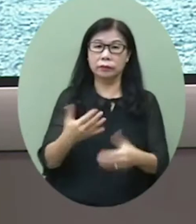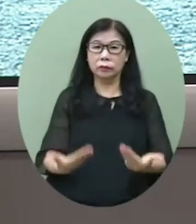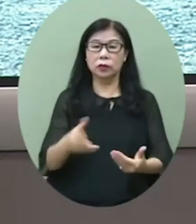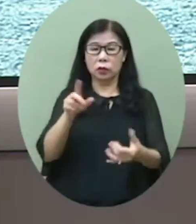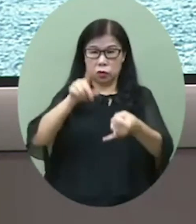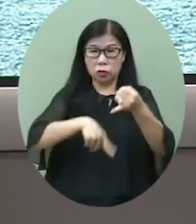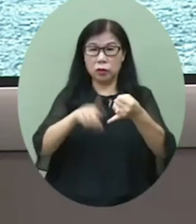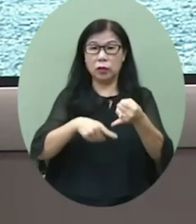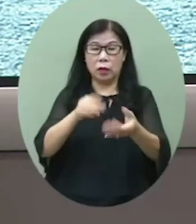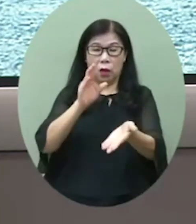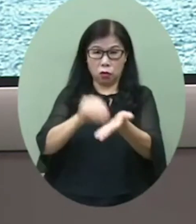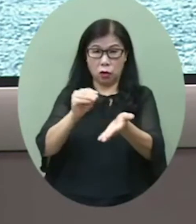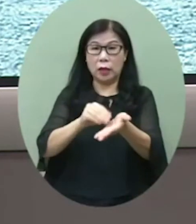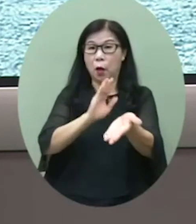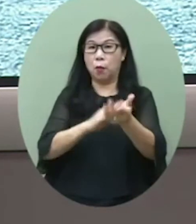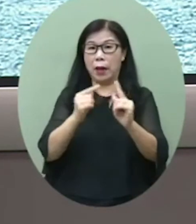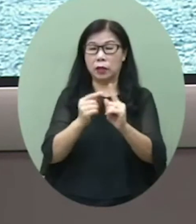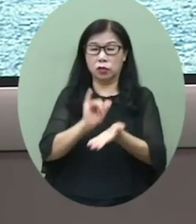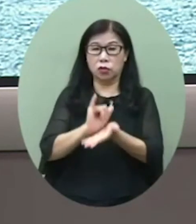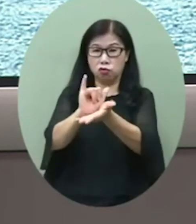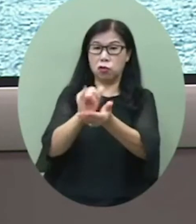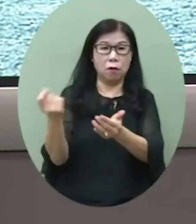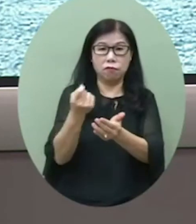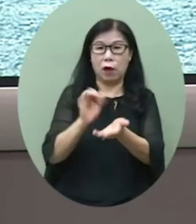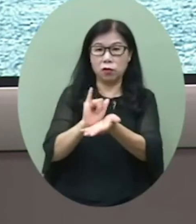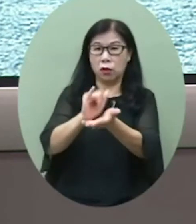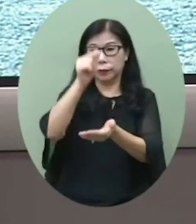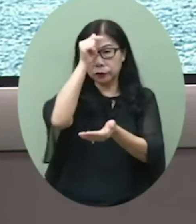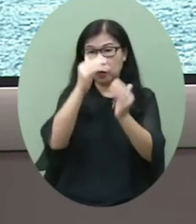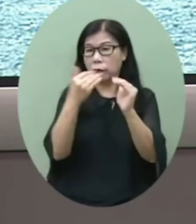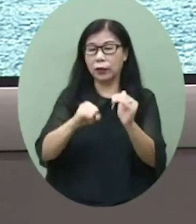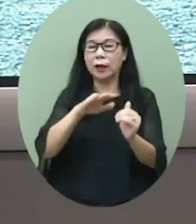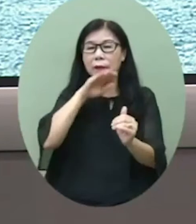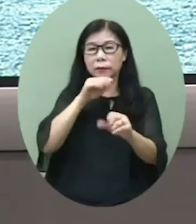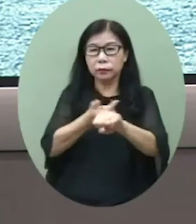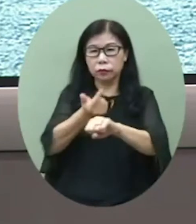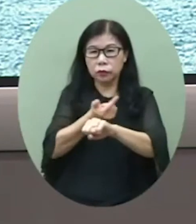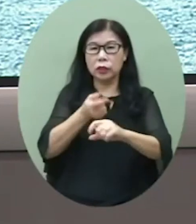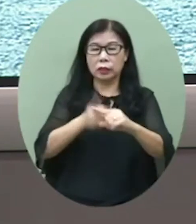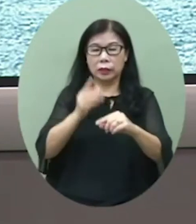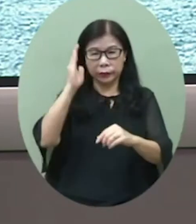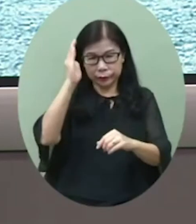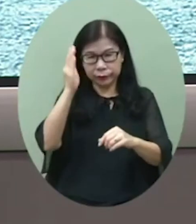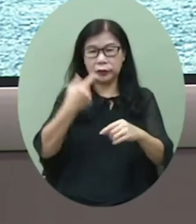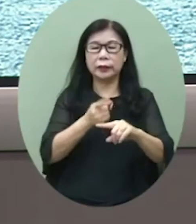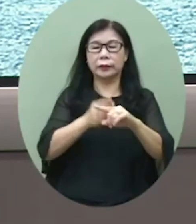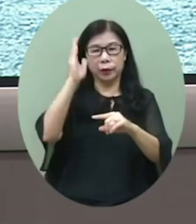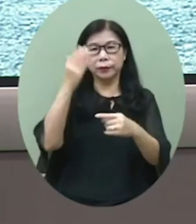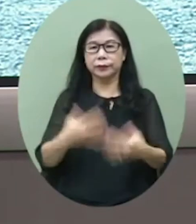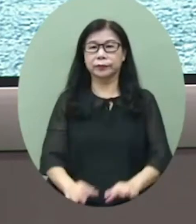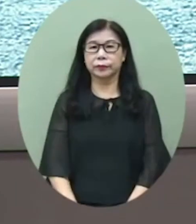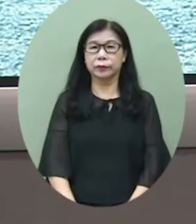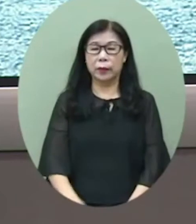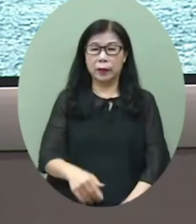our public healthcare system may be overwhelmed, and hospital authorities are already overwhelmed, and that's why many infected